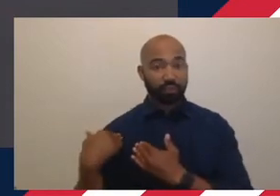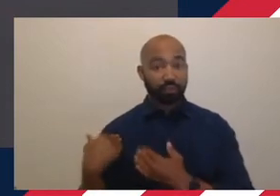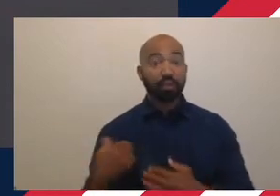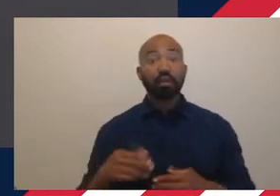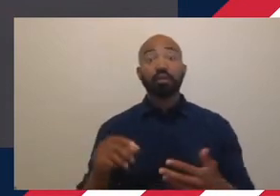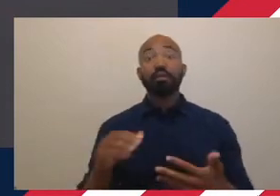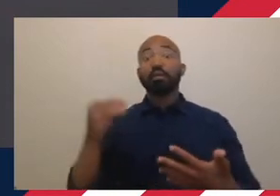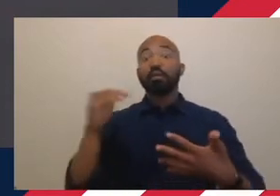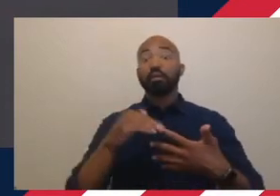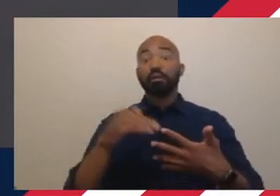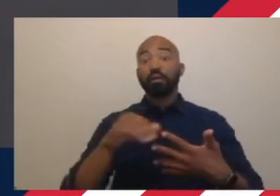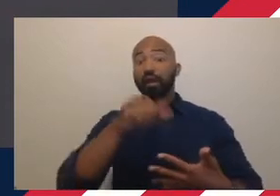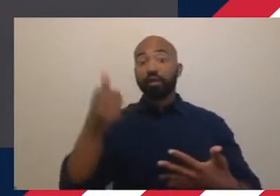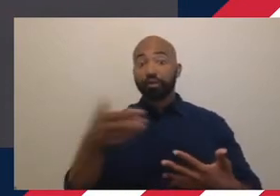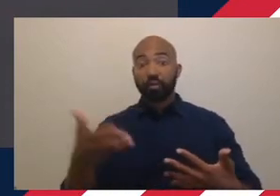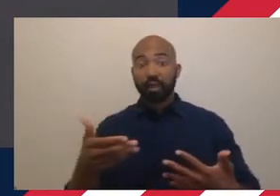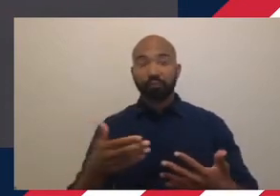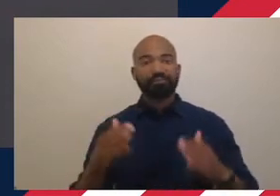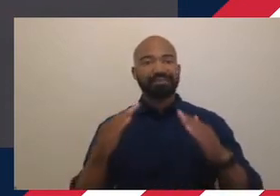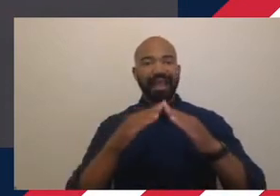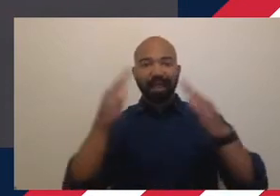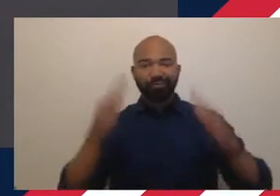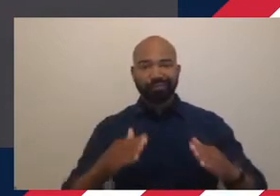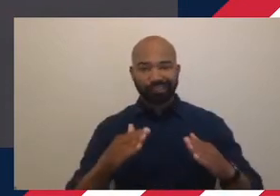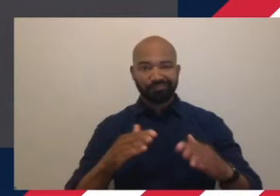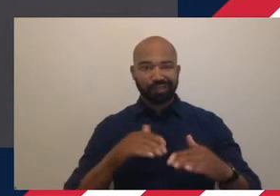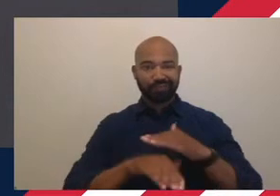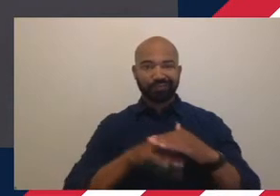housing, and you mentioned housing in your testimony. So